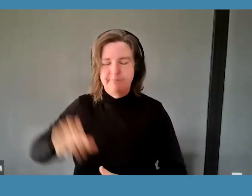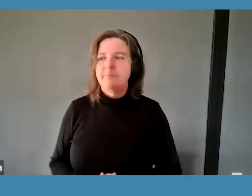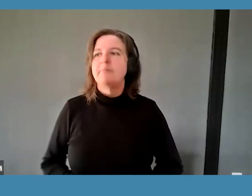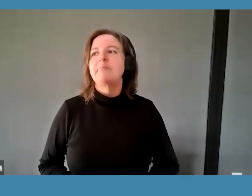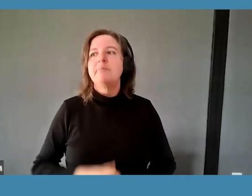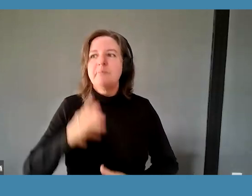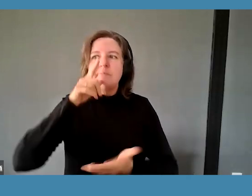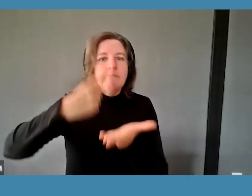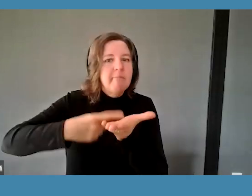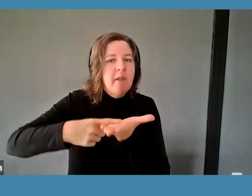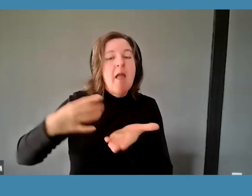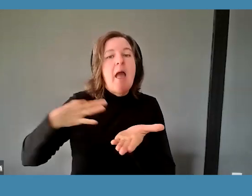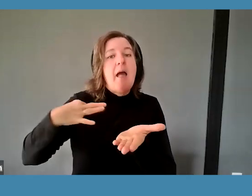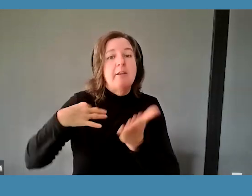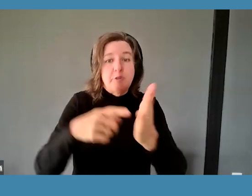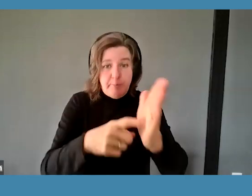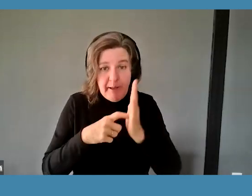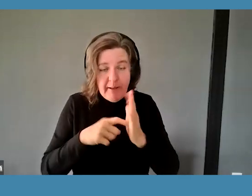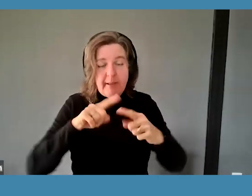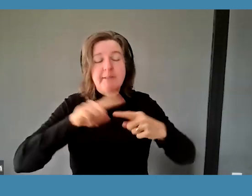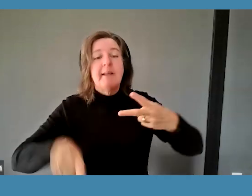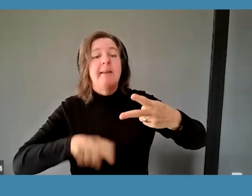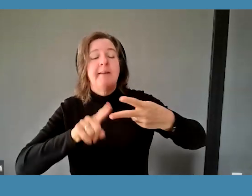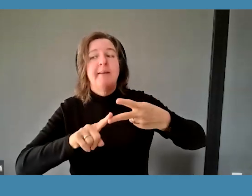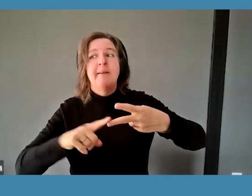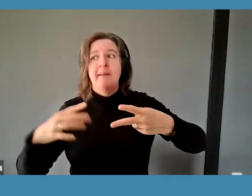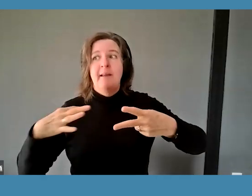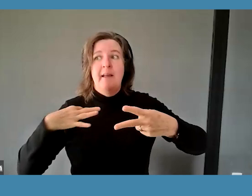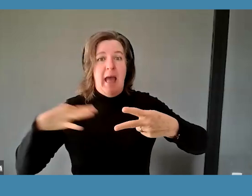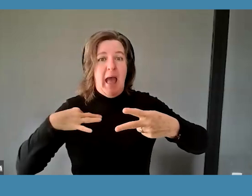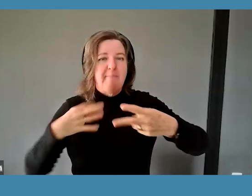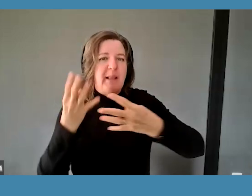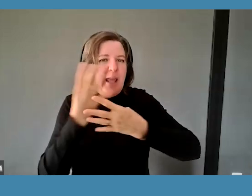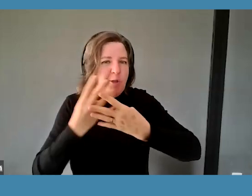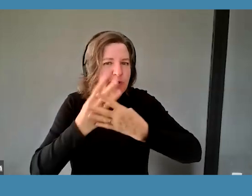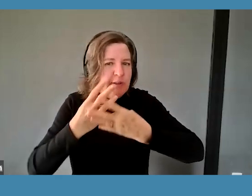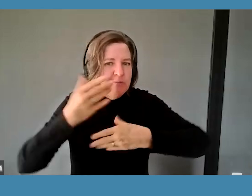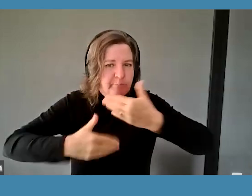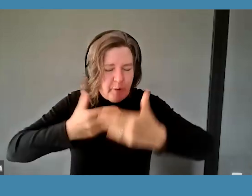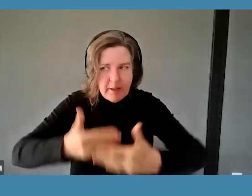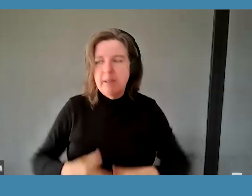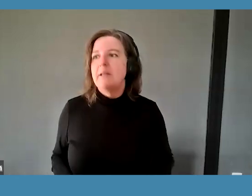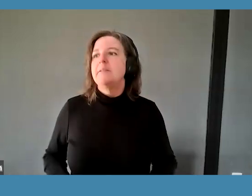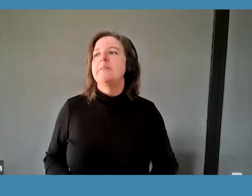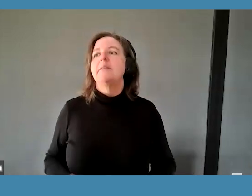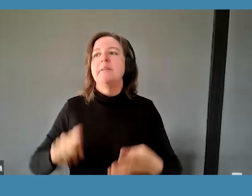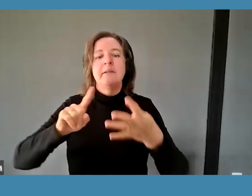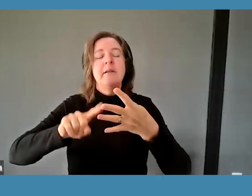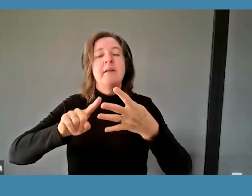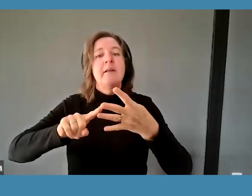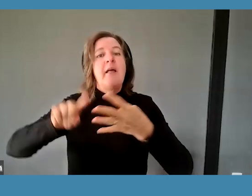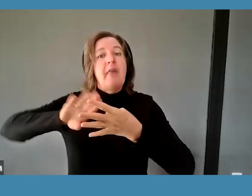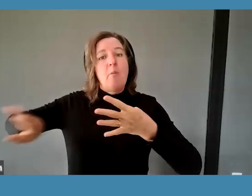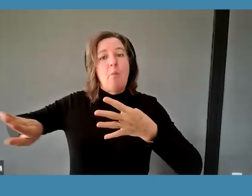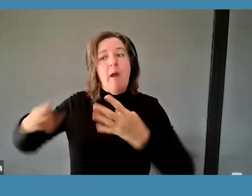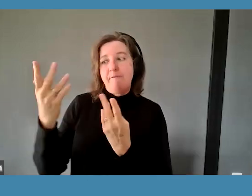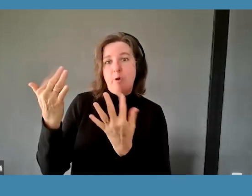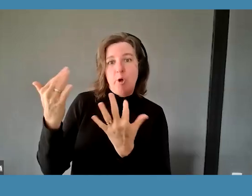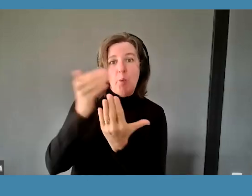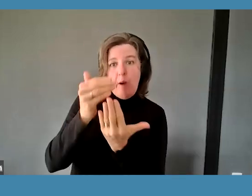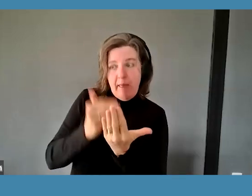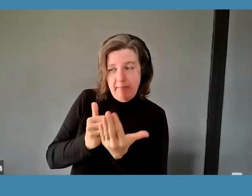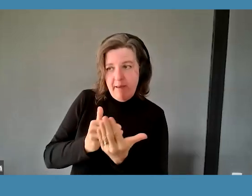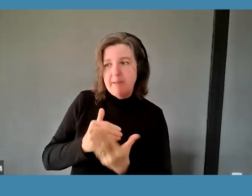requirements, the application or screening process, the waiver wait list,